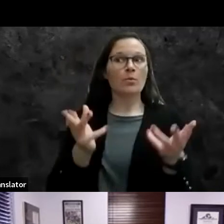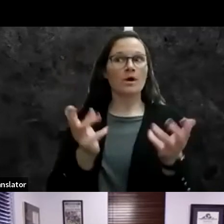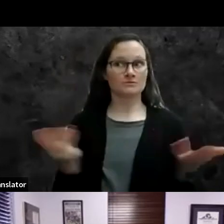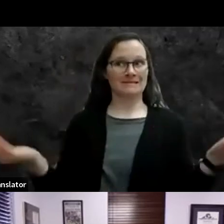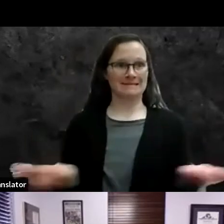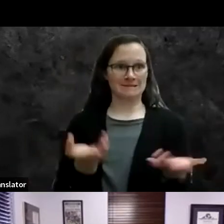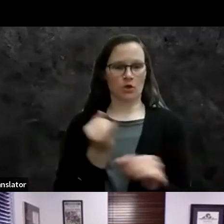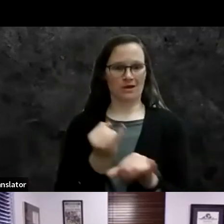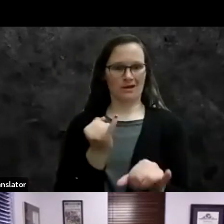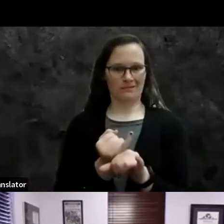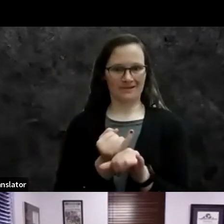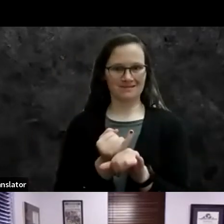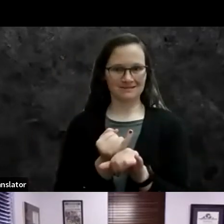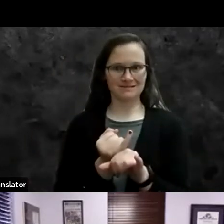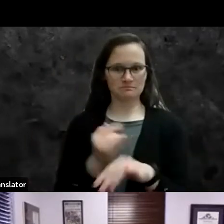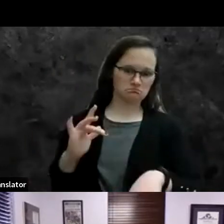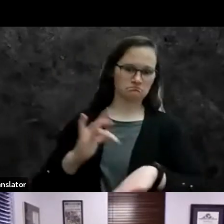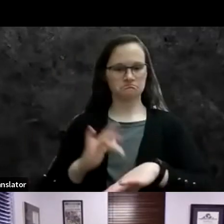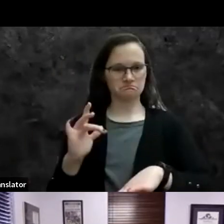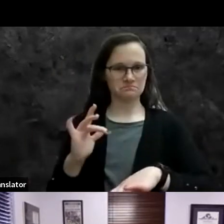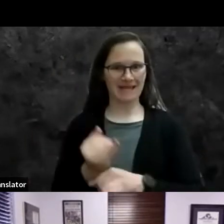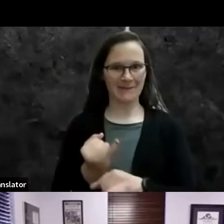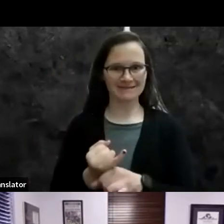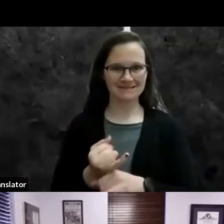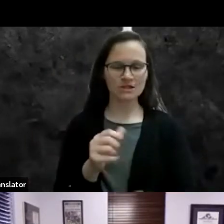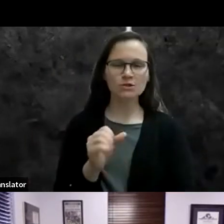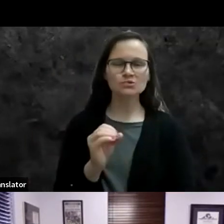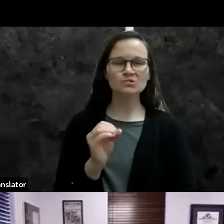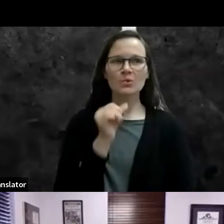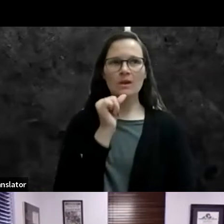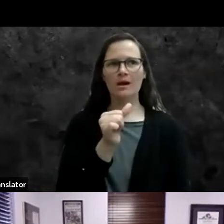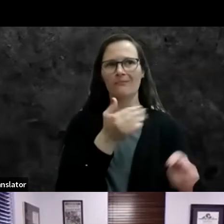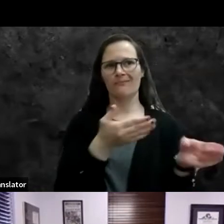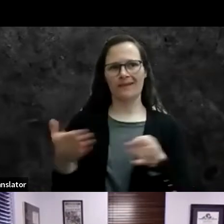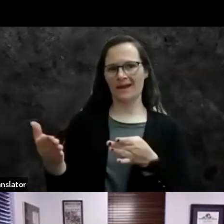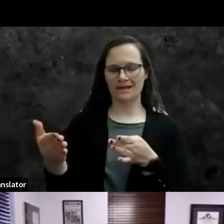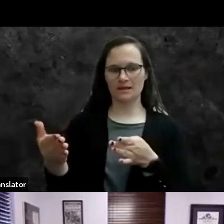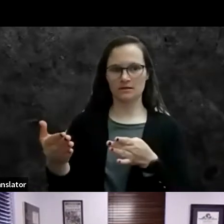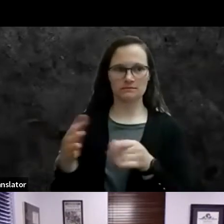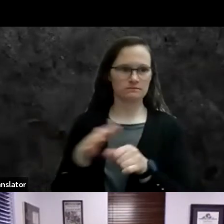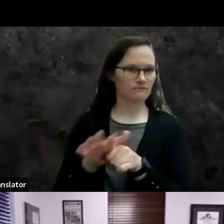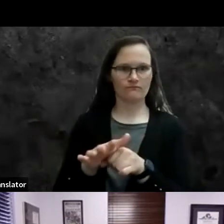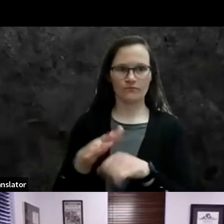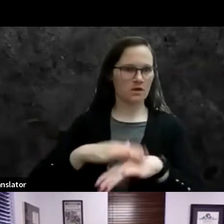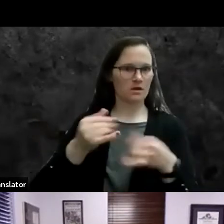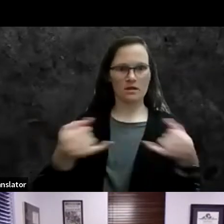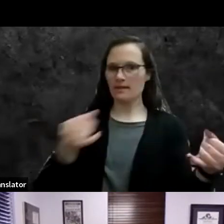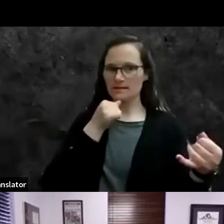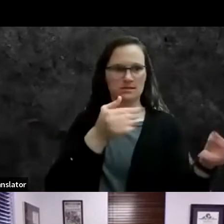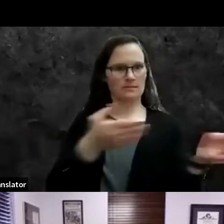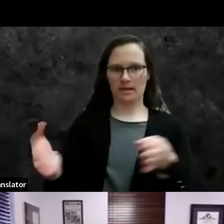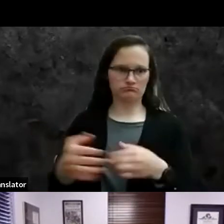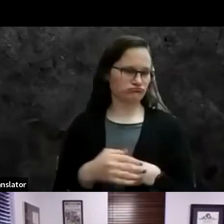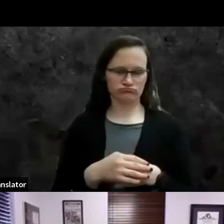on campus interacting with people. So we're not planning to go fully online. We don't want to go fully online or fully